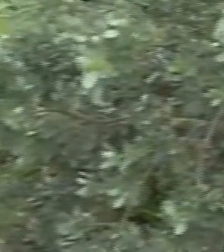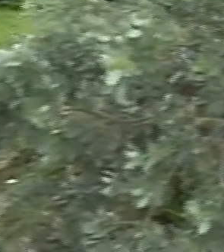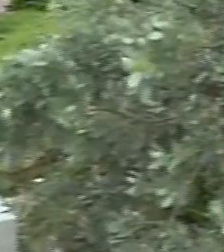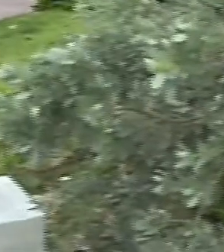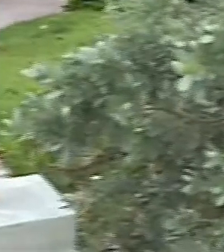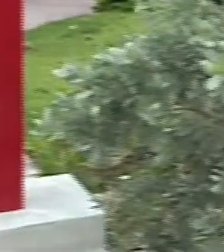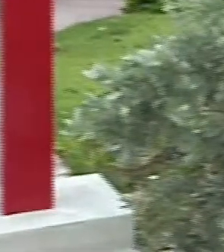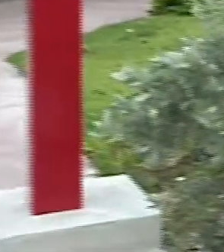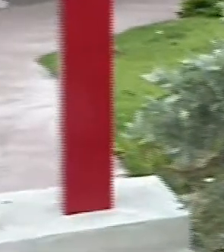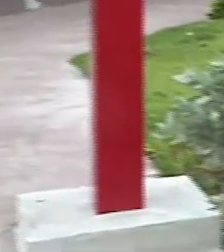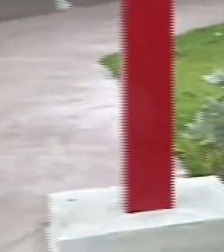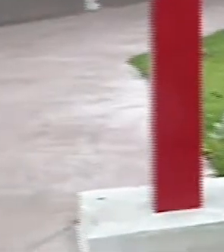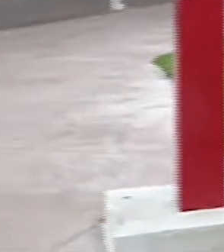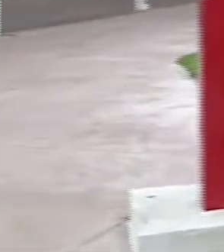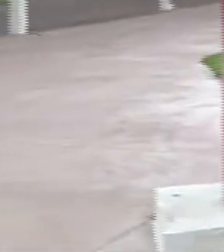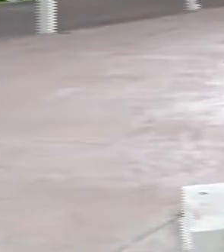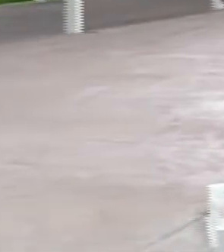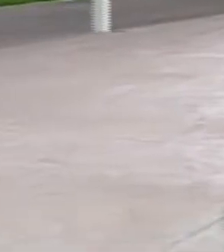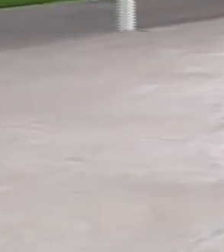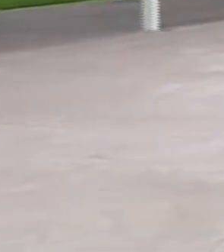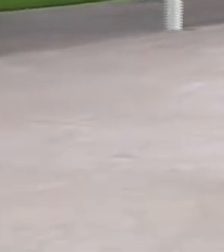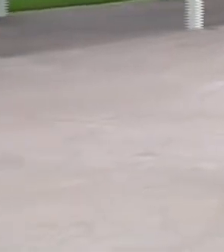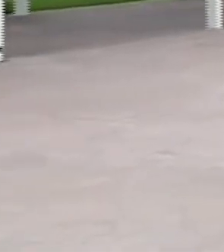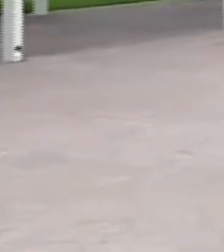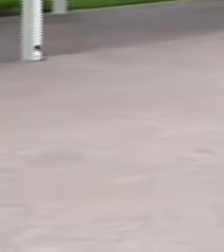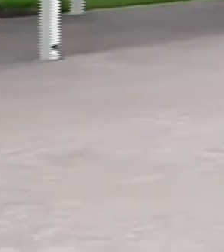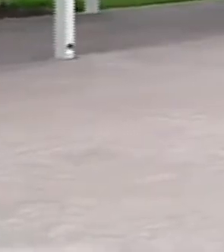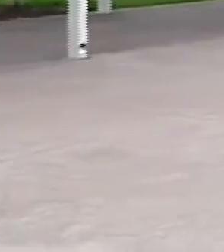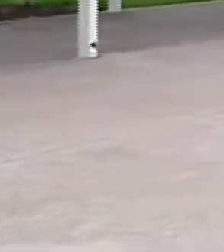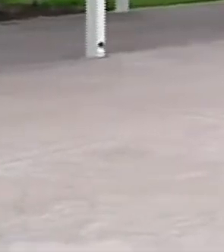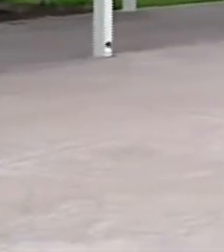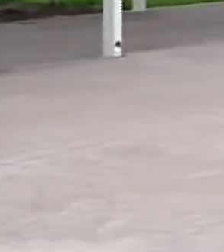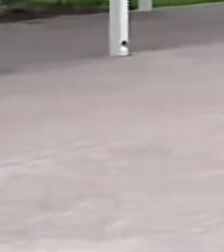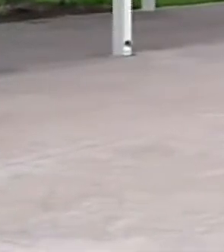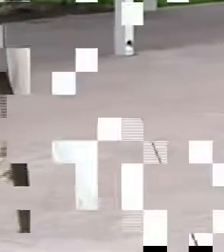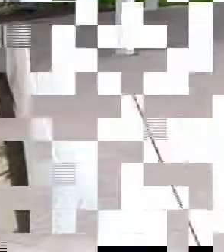Coming up tonight, major delays at the country's main port of entry today. We'll tell you why.